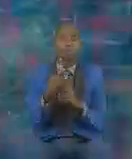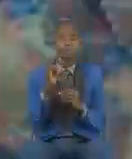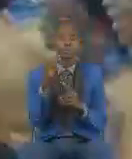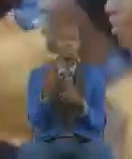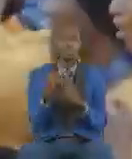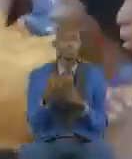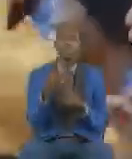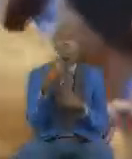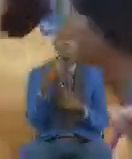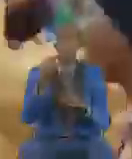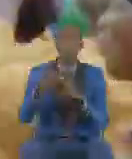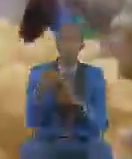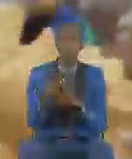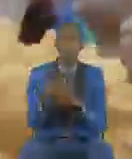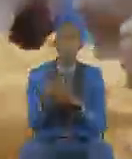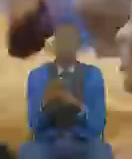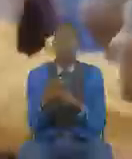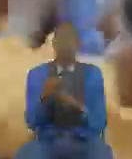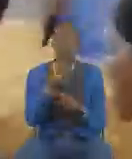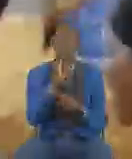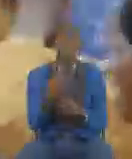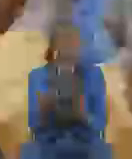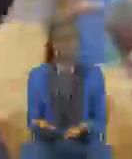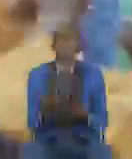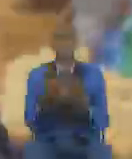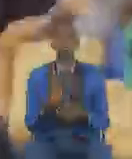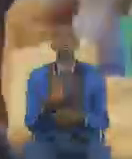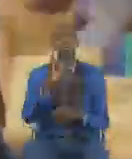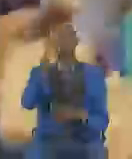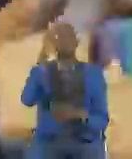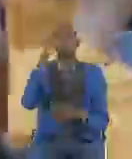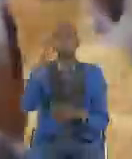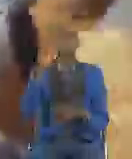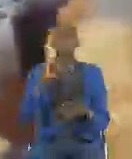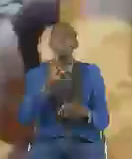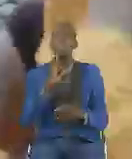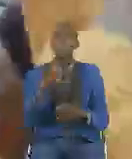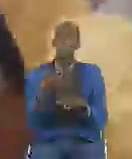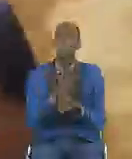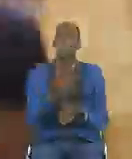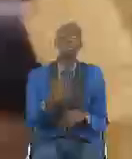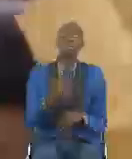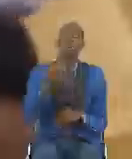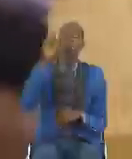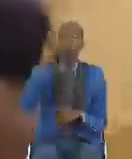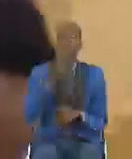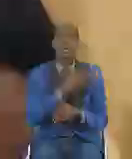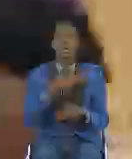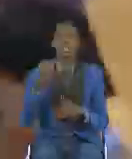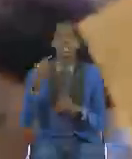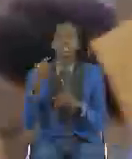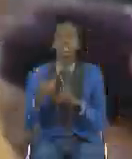the word is lifting you up. It's taking you up. And the world